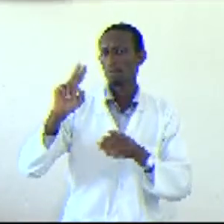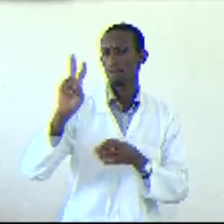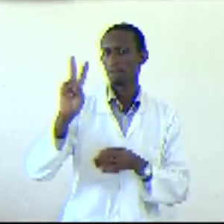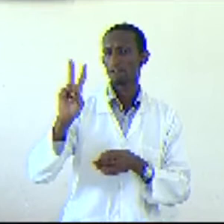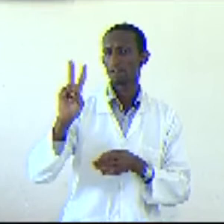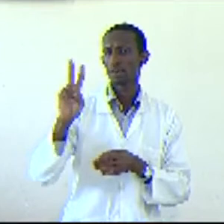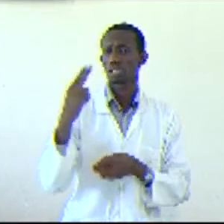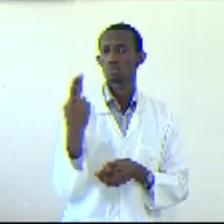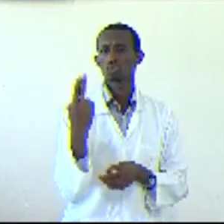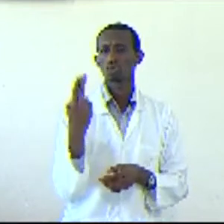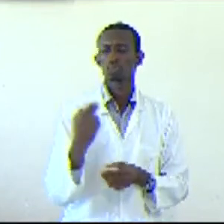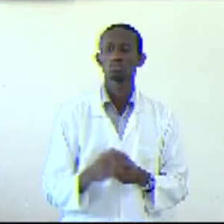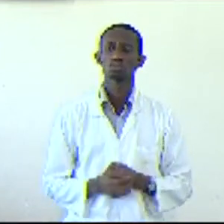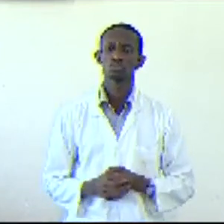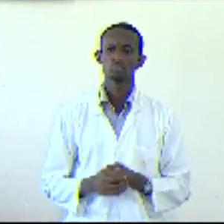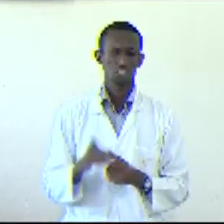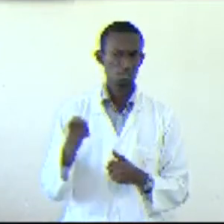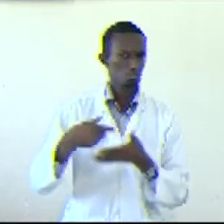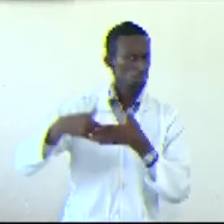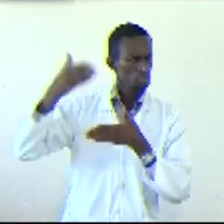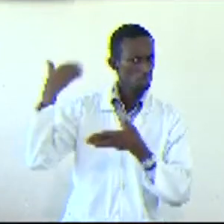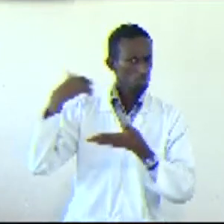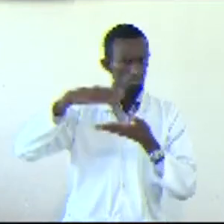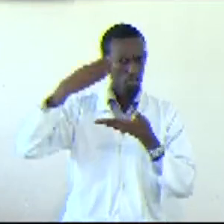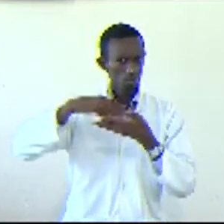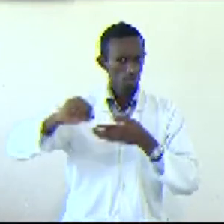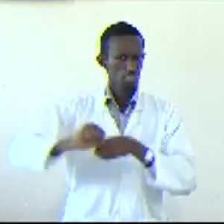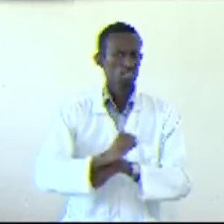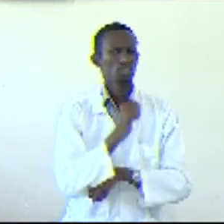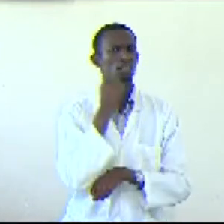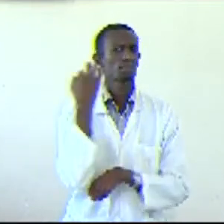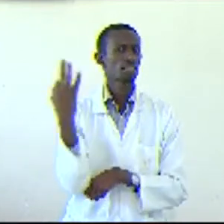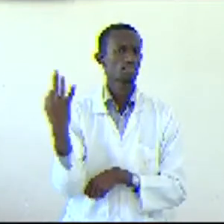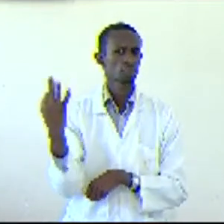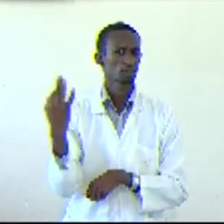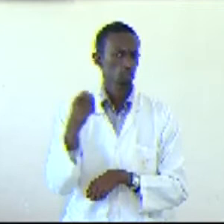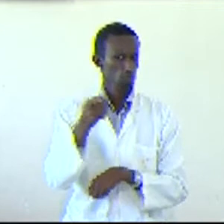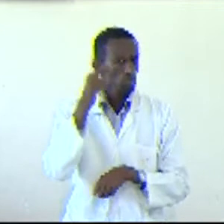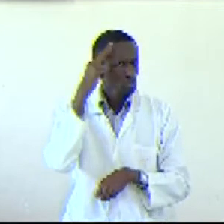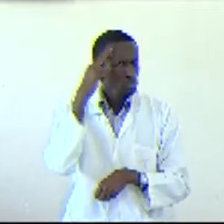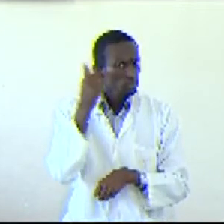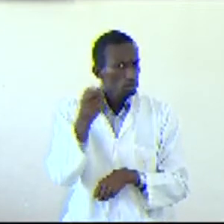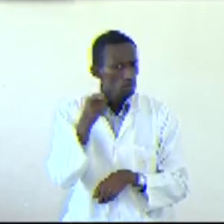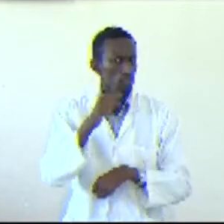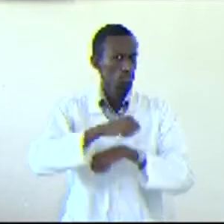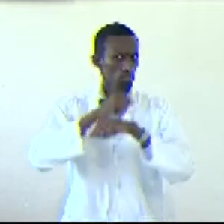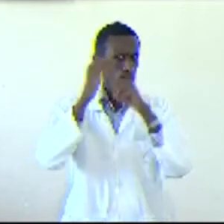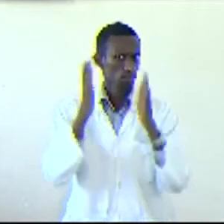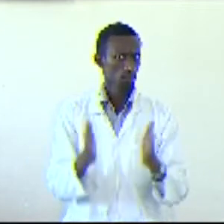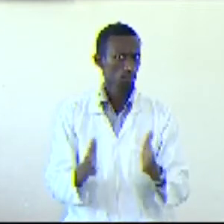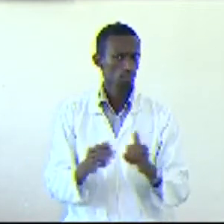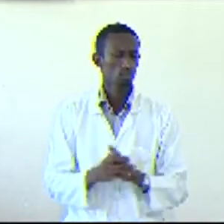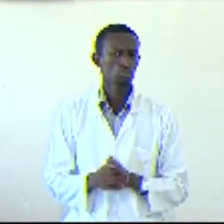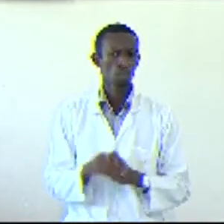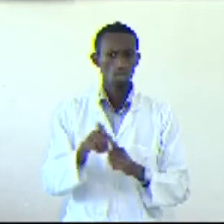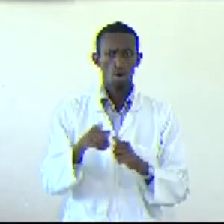you've studied these things into senior 3. Do you remember this? So then students,